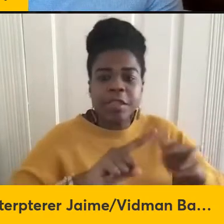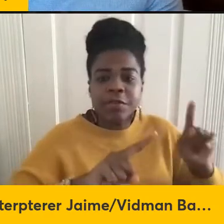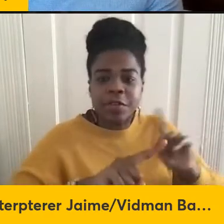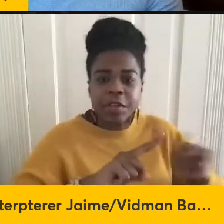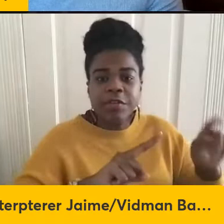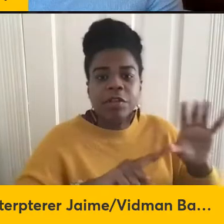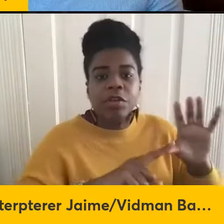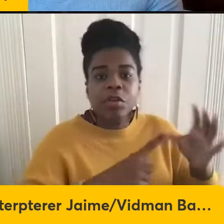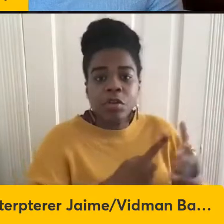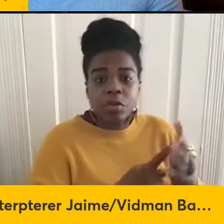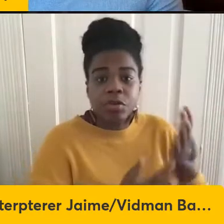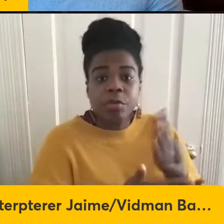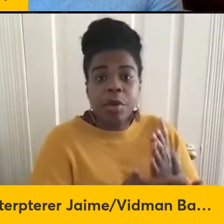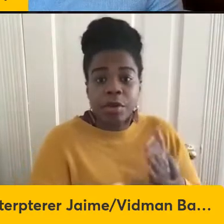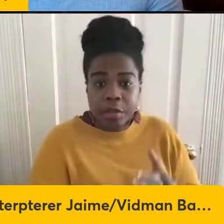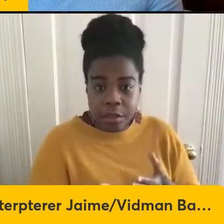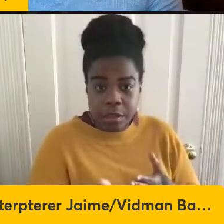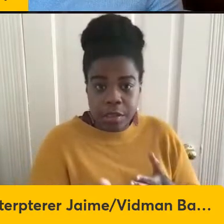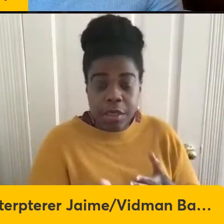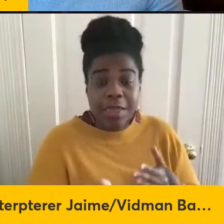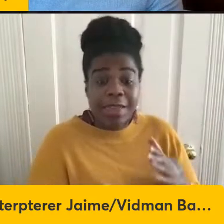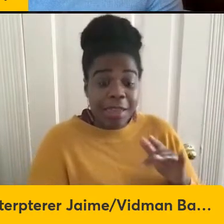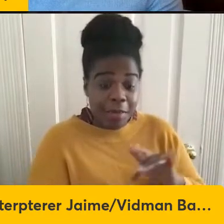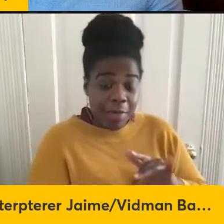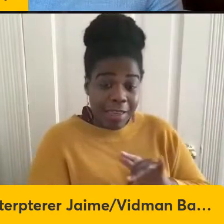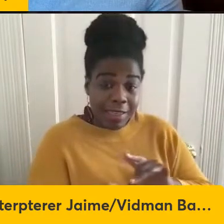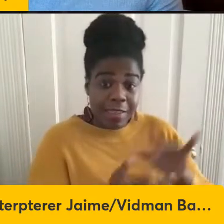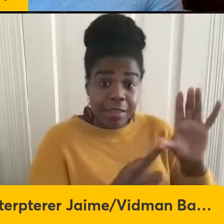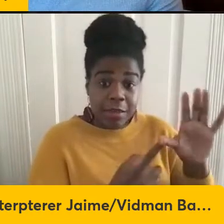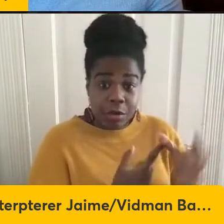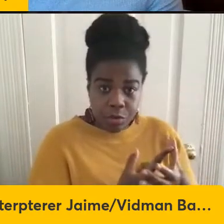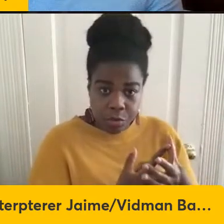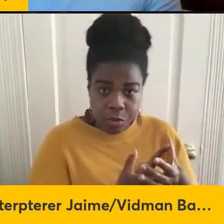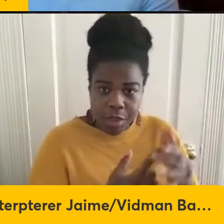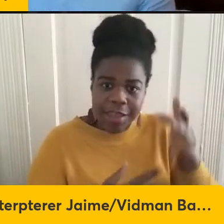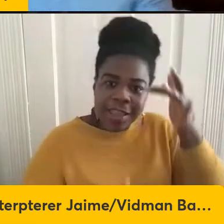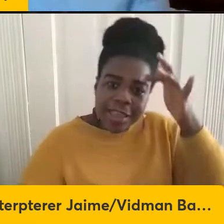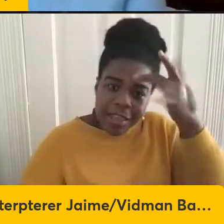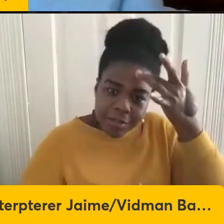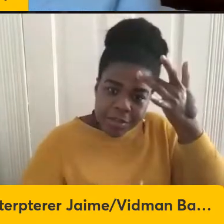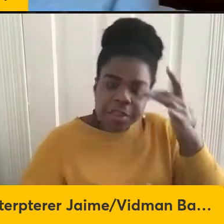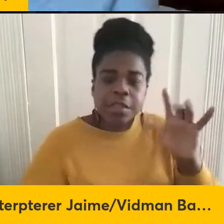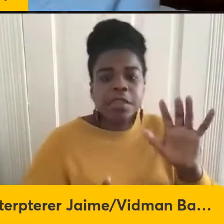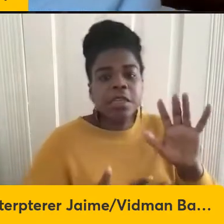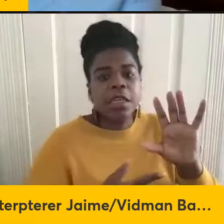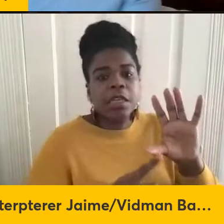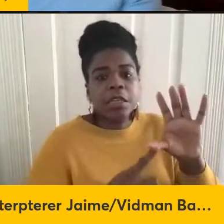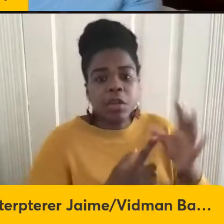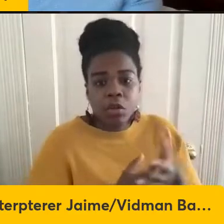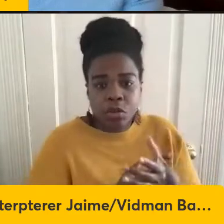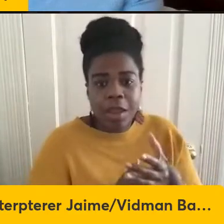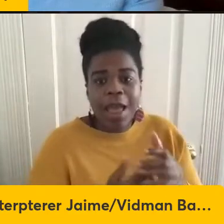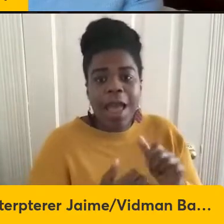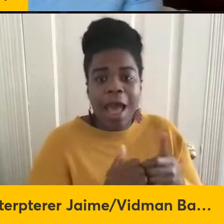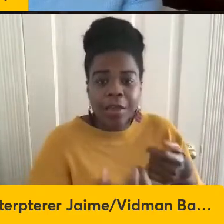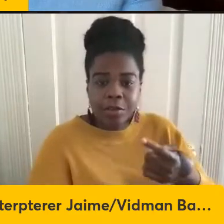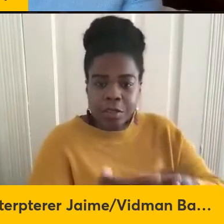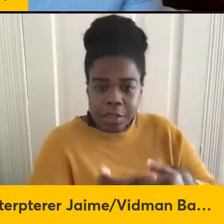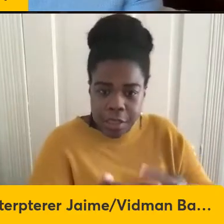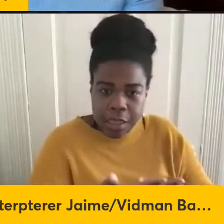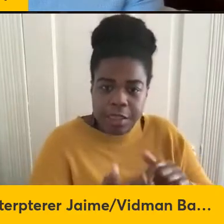it. Not only is the practice of medicine cultural, but illness is cultural too. The way you talk about it, the way you deal with it.